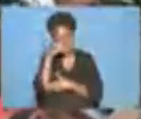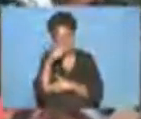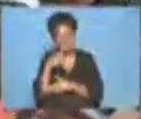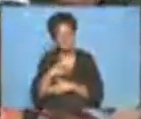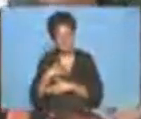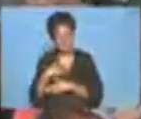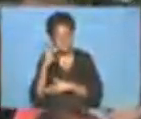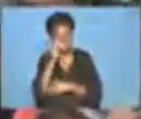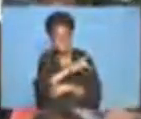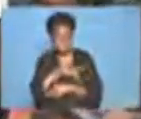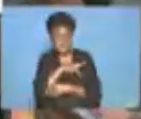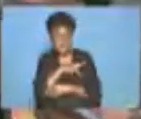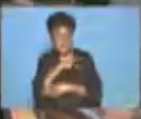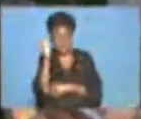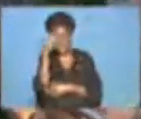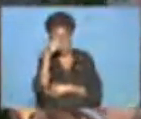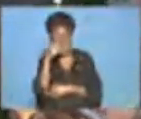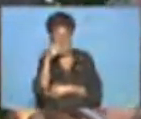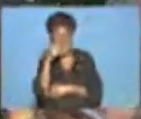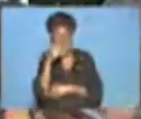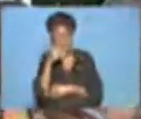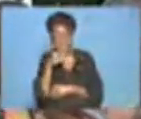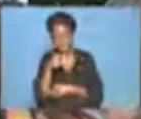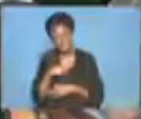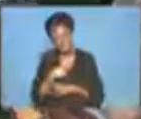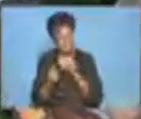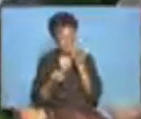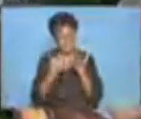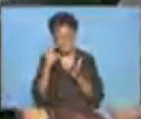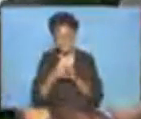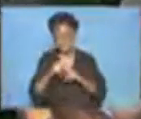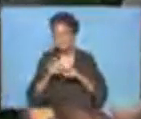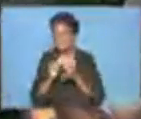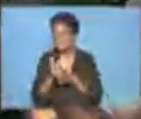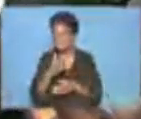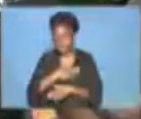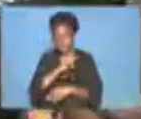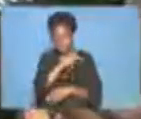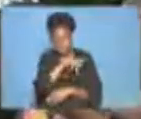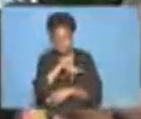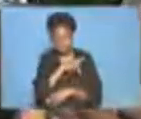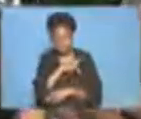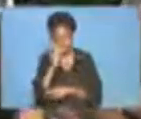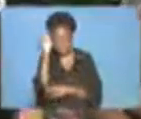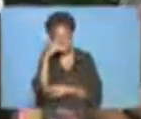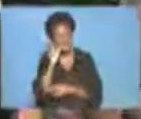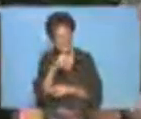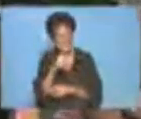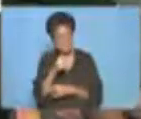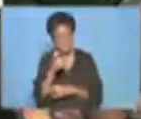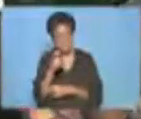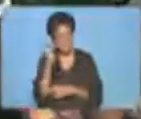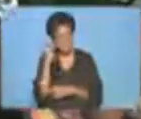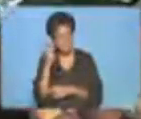personal opinion, and, you know, when it comes to us, I'll express it. But, you know, that's my personal opinion, that, yeah, it should be. I think he moved the